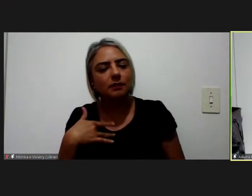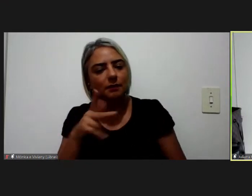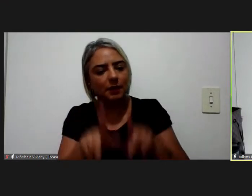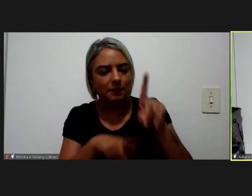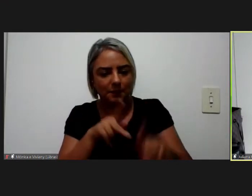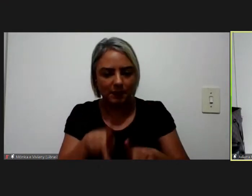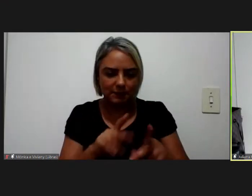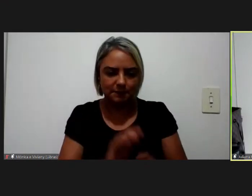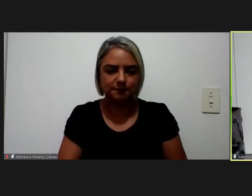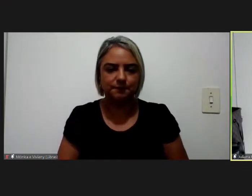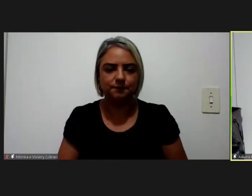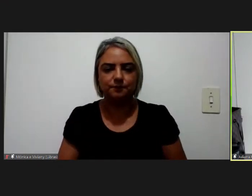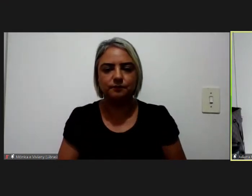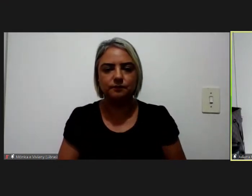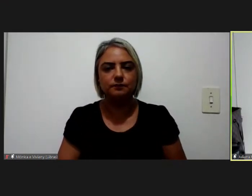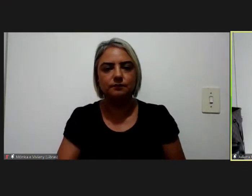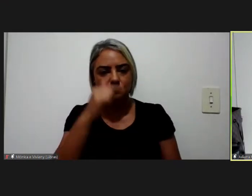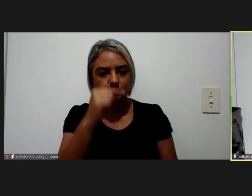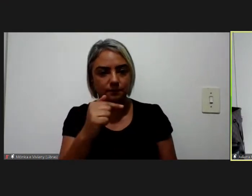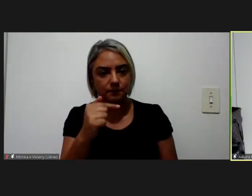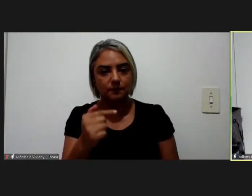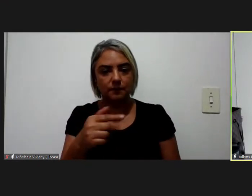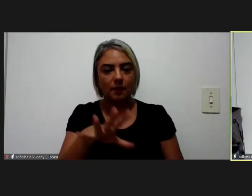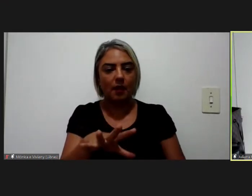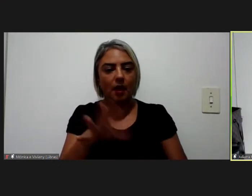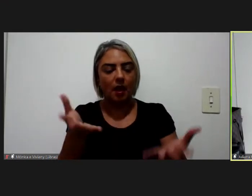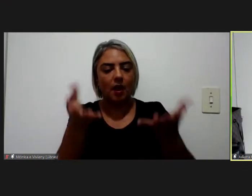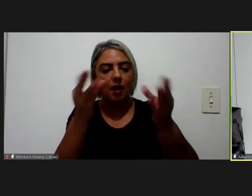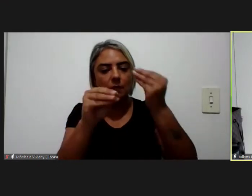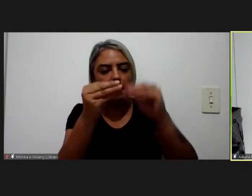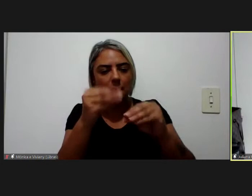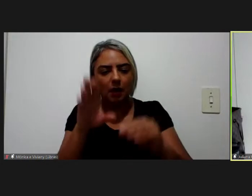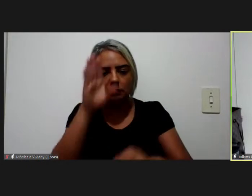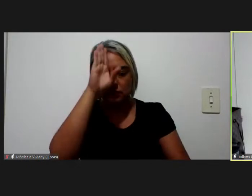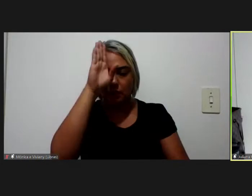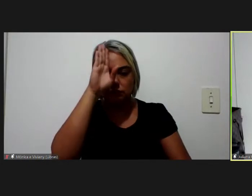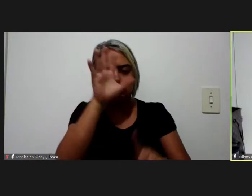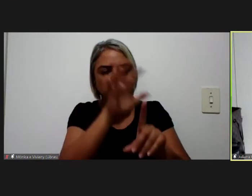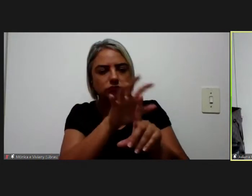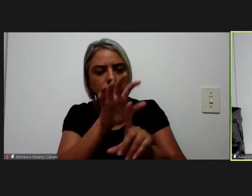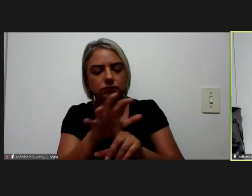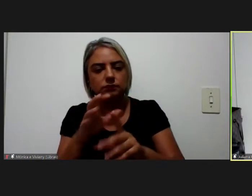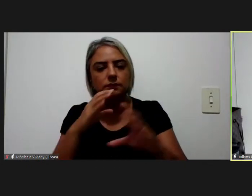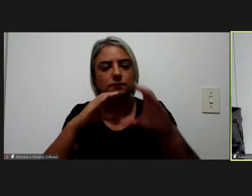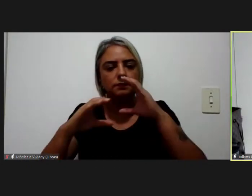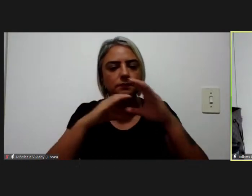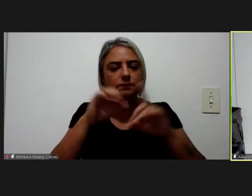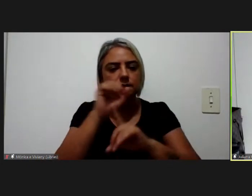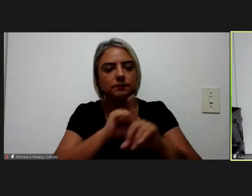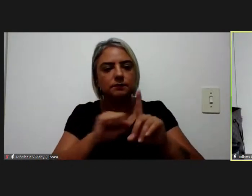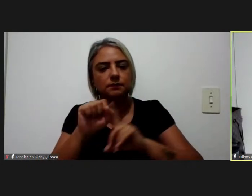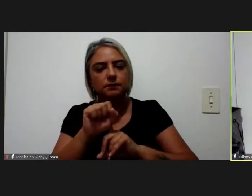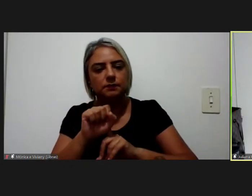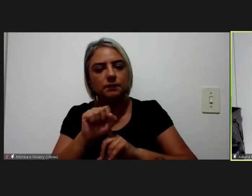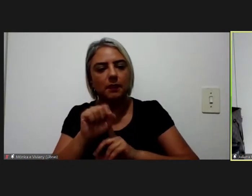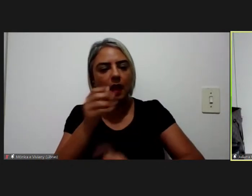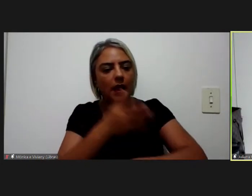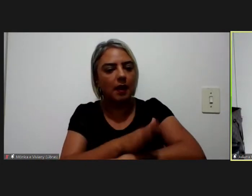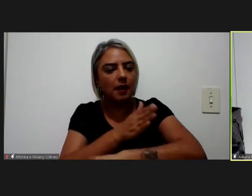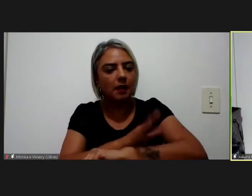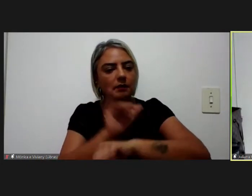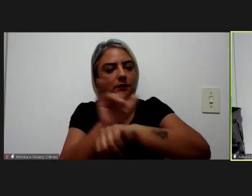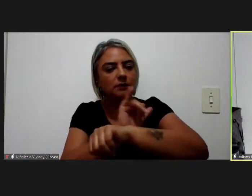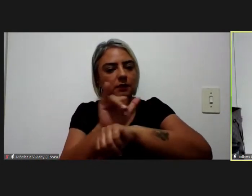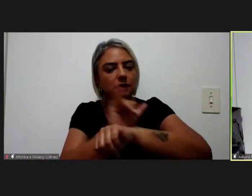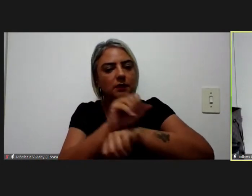the população. population, including 7. Incorporar A. os princípios e as Seven, abordagens da incorporate the comunicação social principle and nas approaches of práticas e social estratégias de